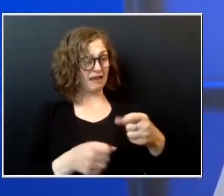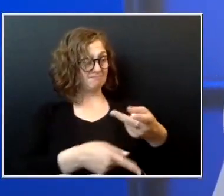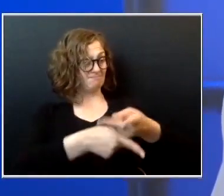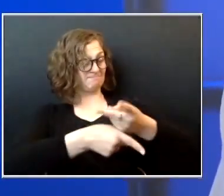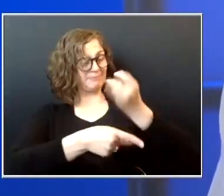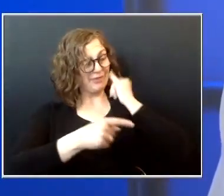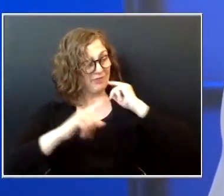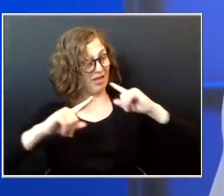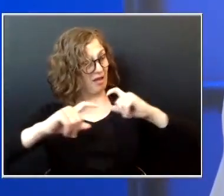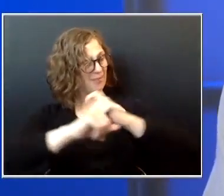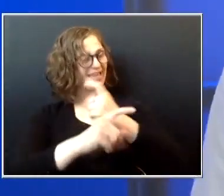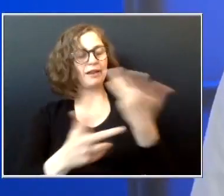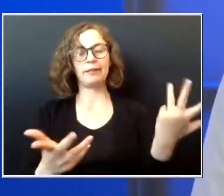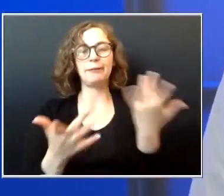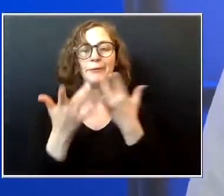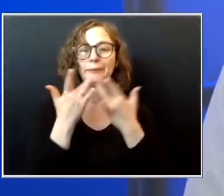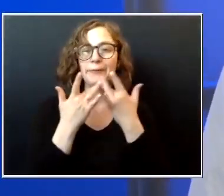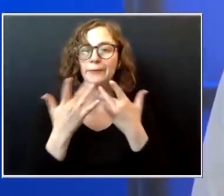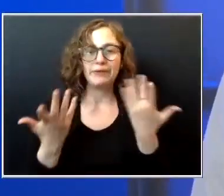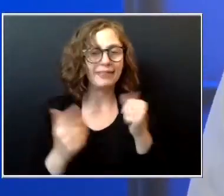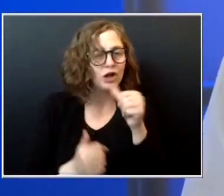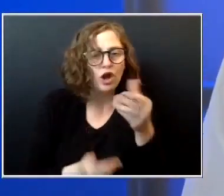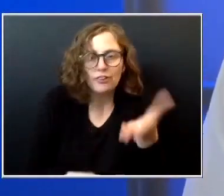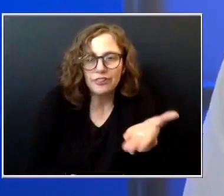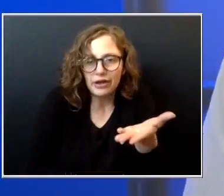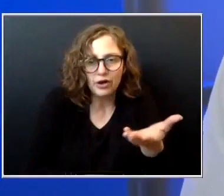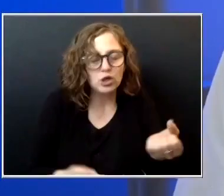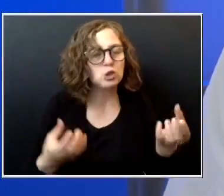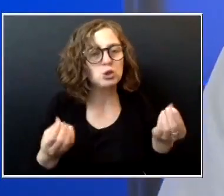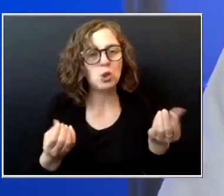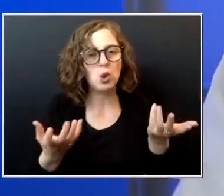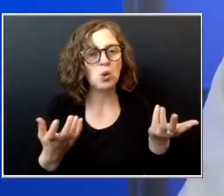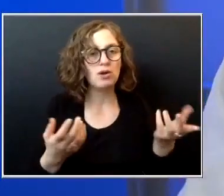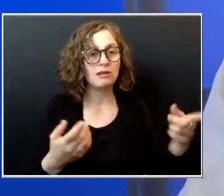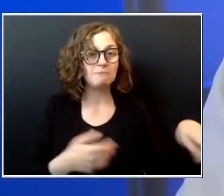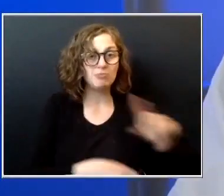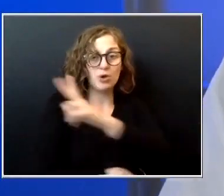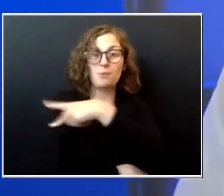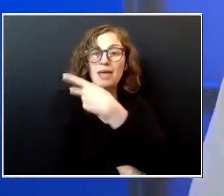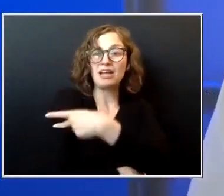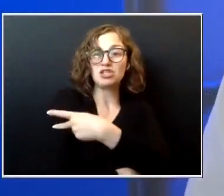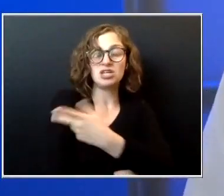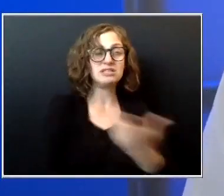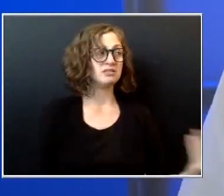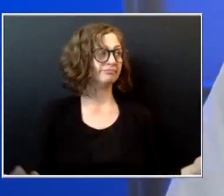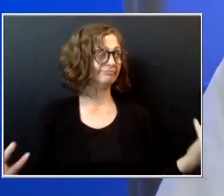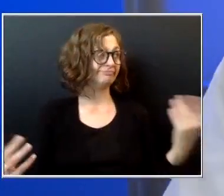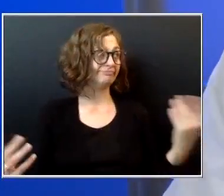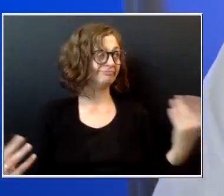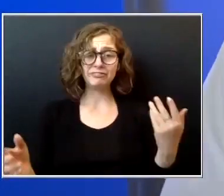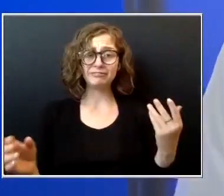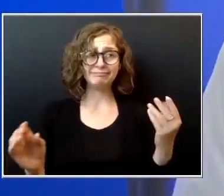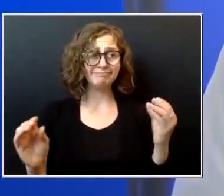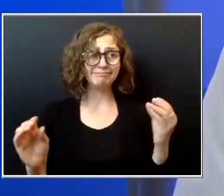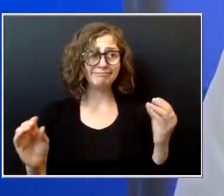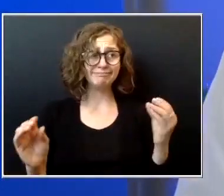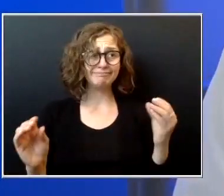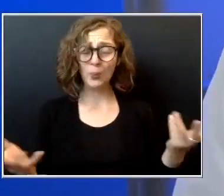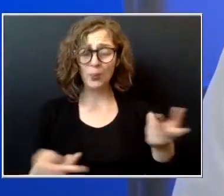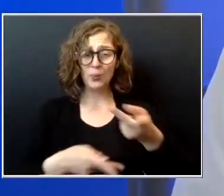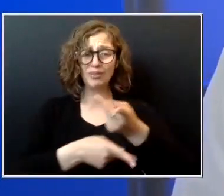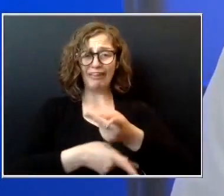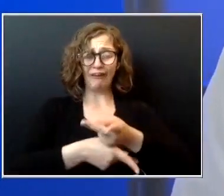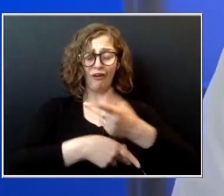those patients are at have a huge disservice that's occurring to them and their families, because outcomes